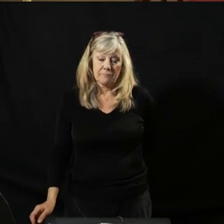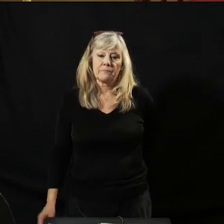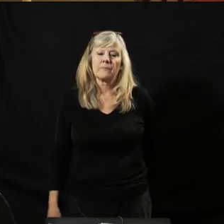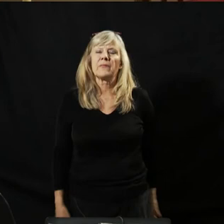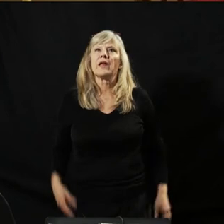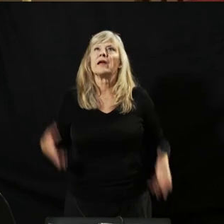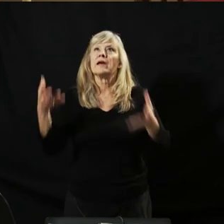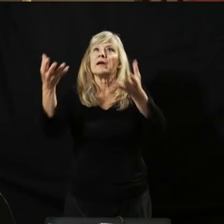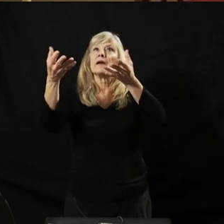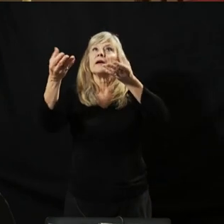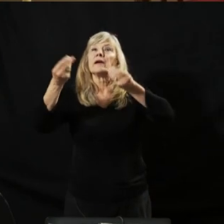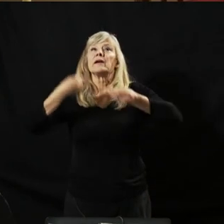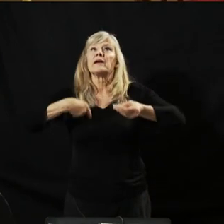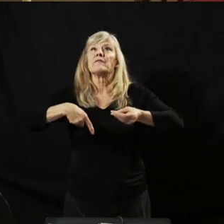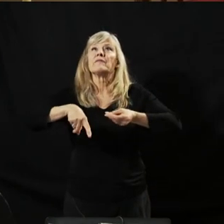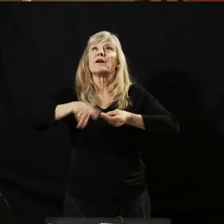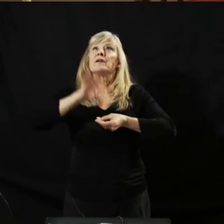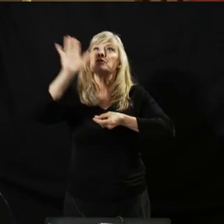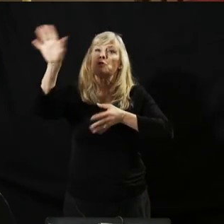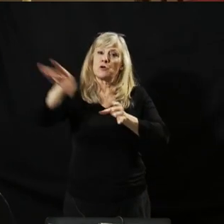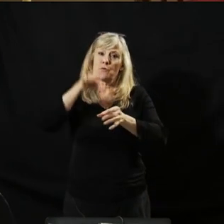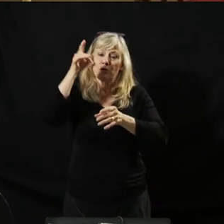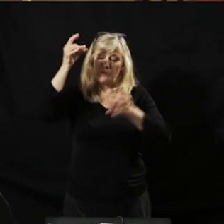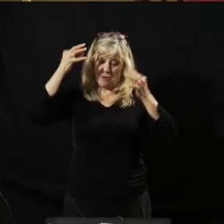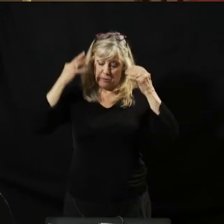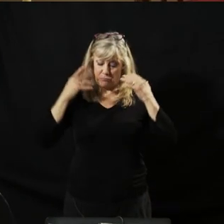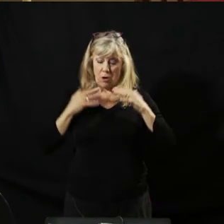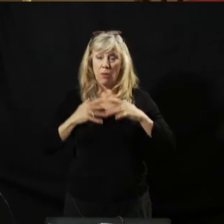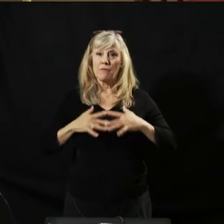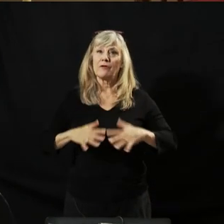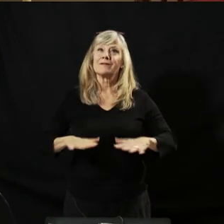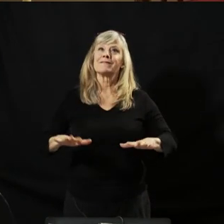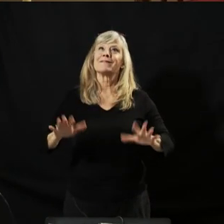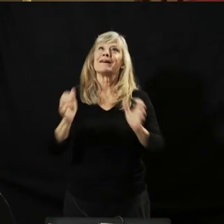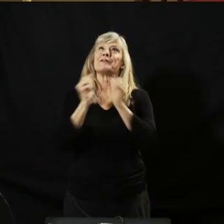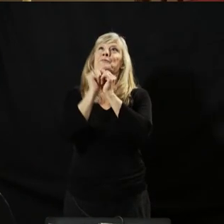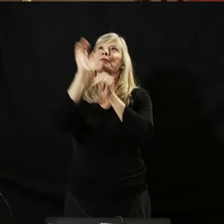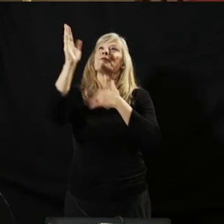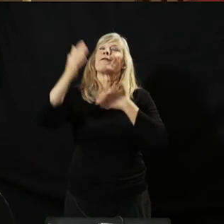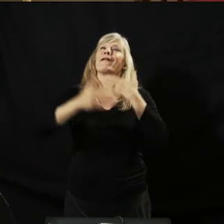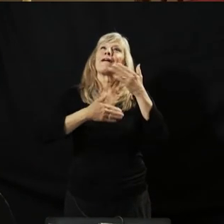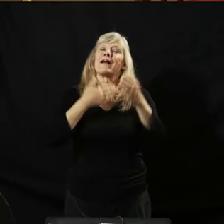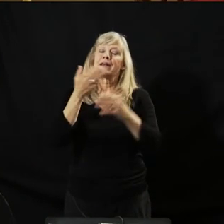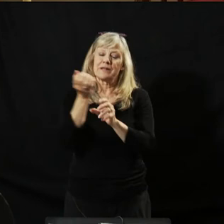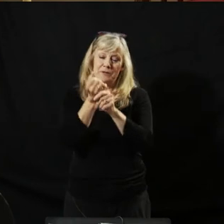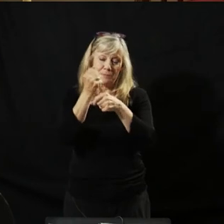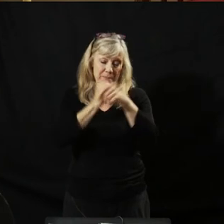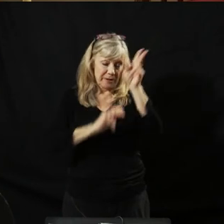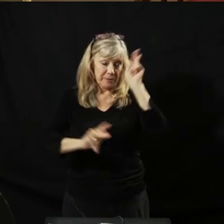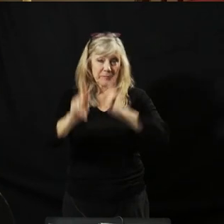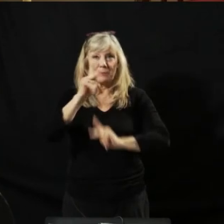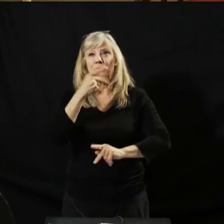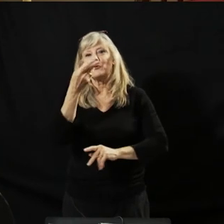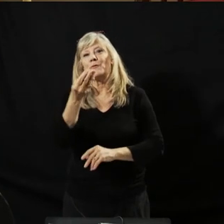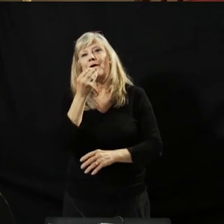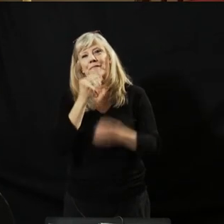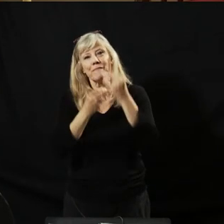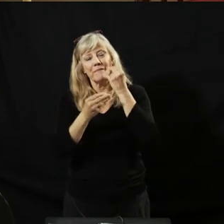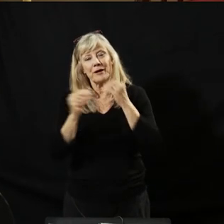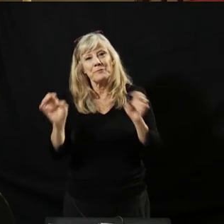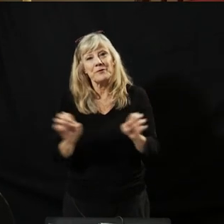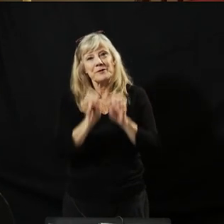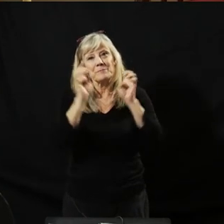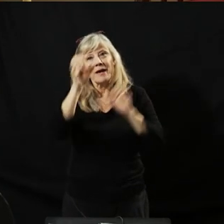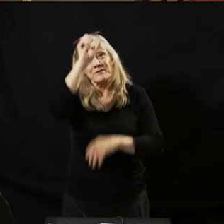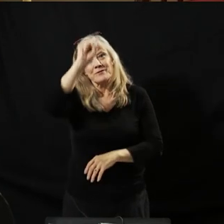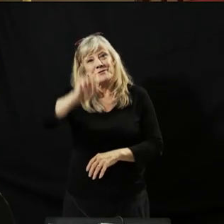Pour out on us, O Lord, the spirit of your love, and in your kindness, make those you have nourished by this paschal